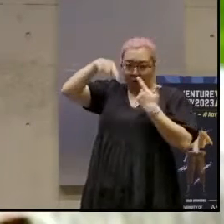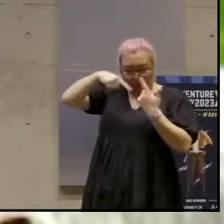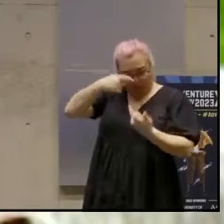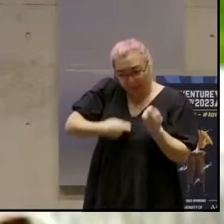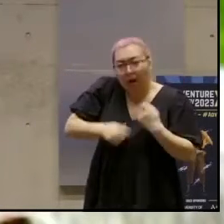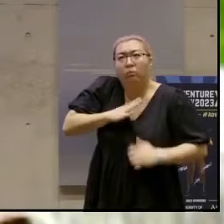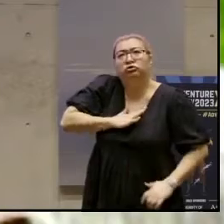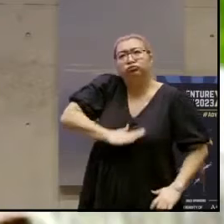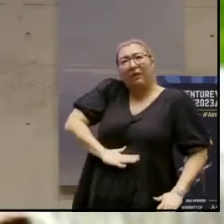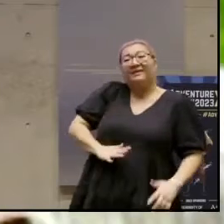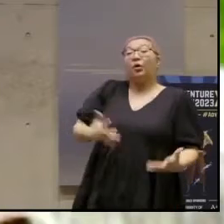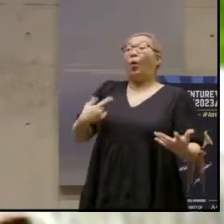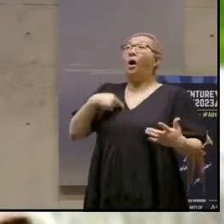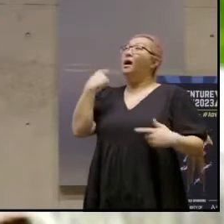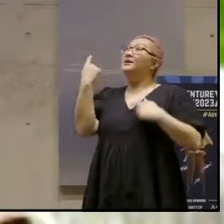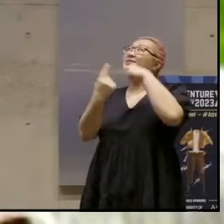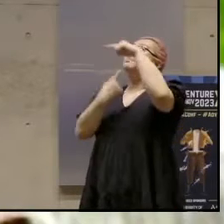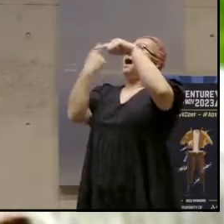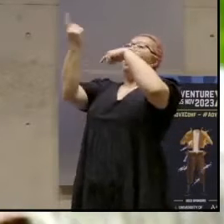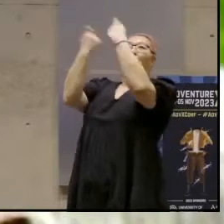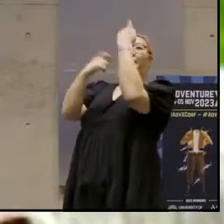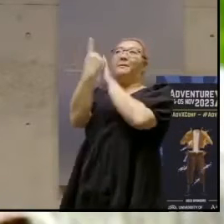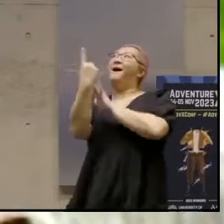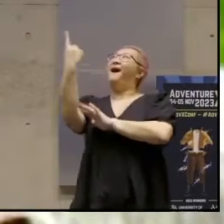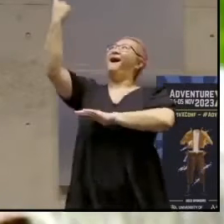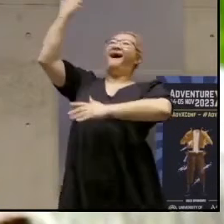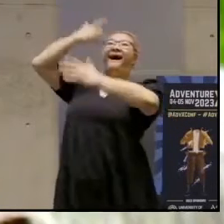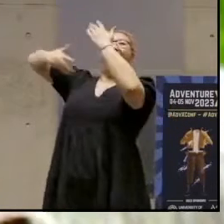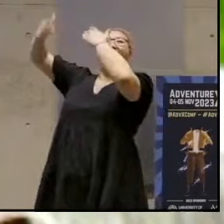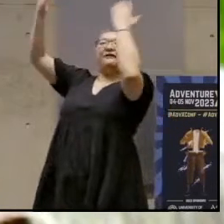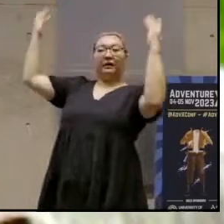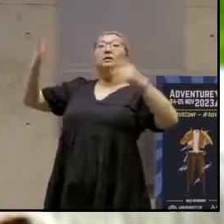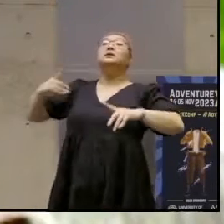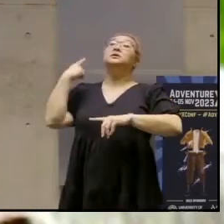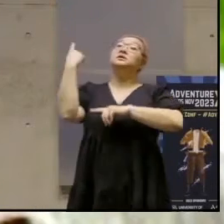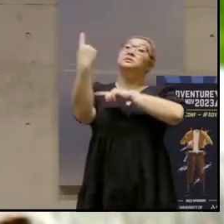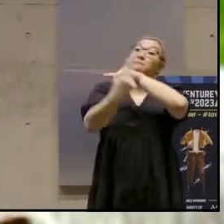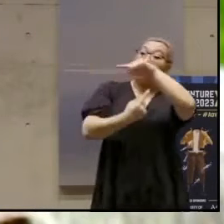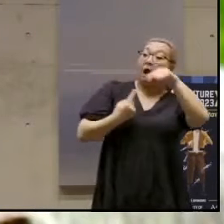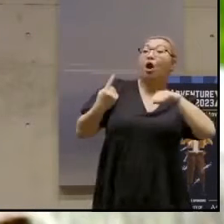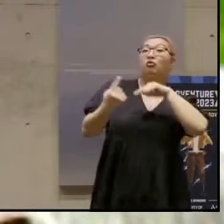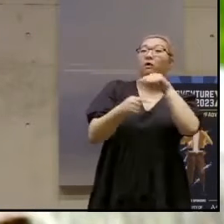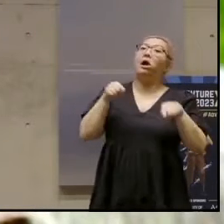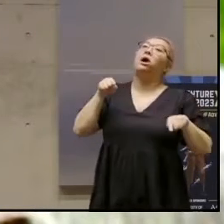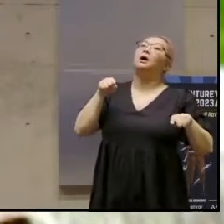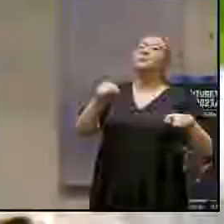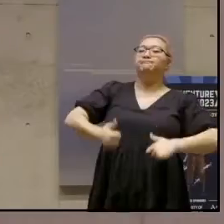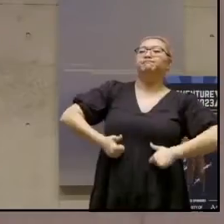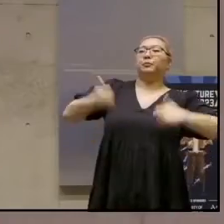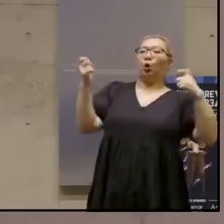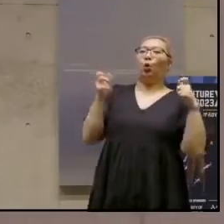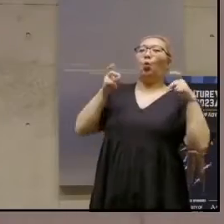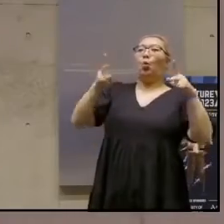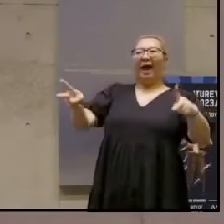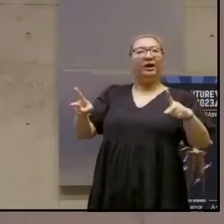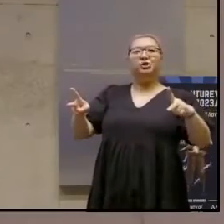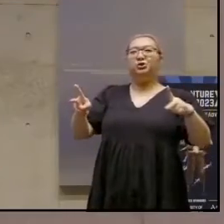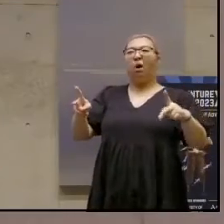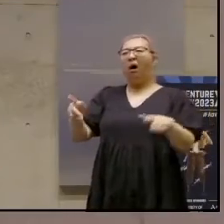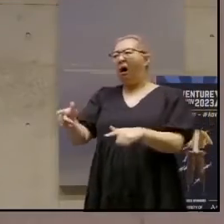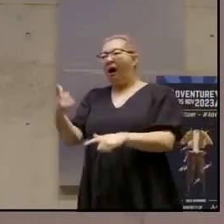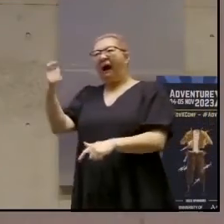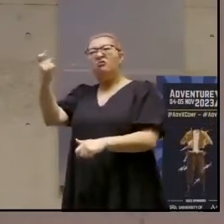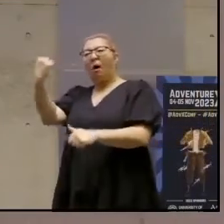meat is already in our systems, okay? Spirals are great for breaking cause and effect. It's another thing you